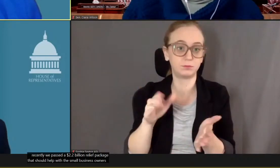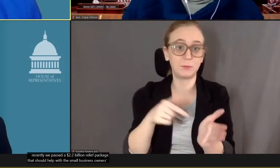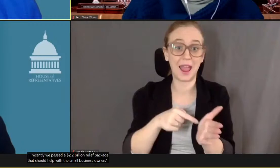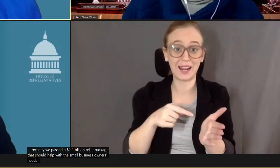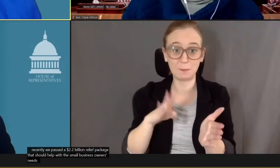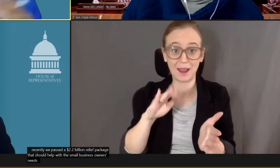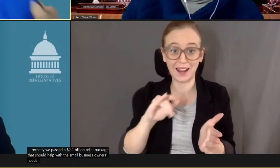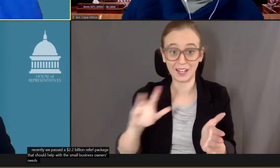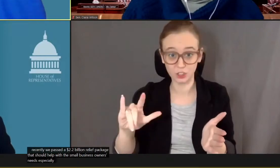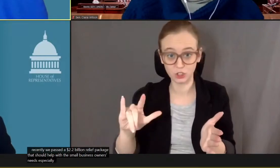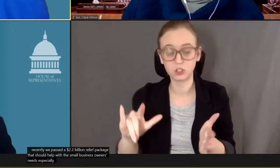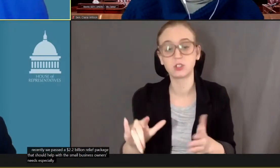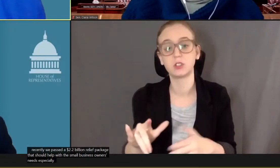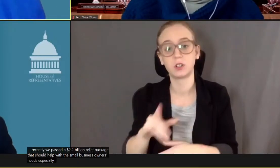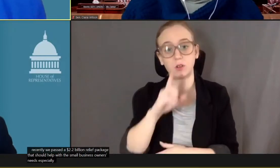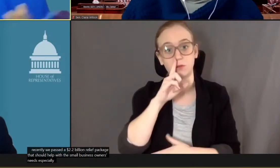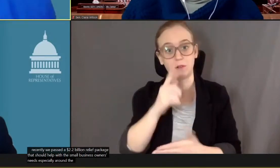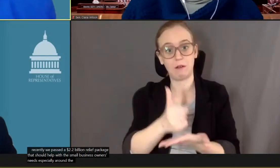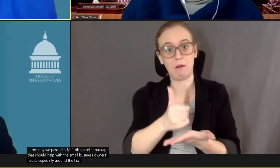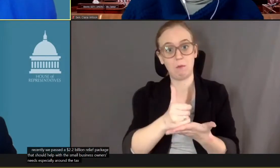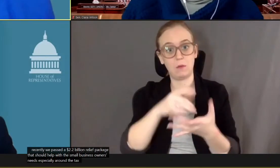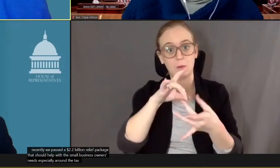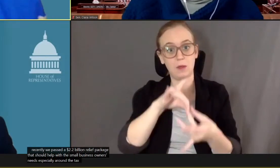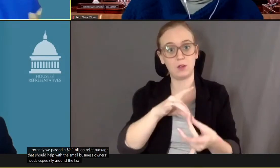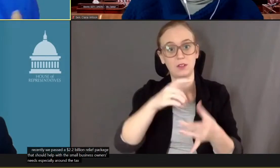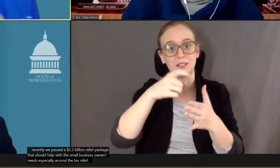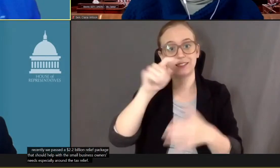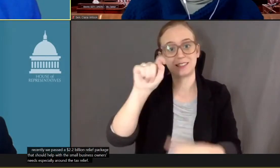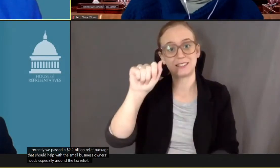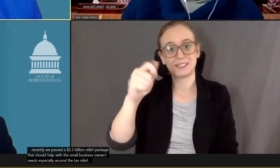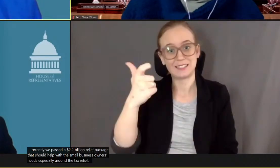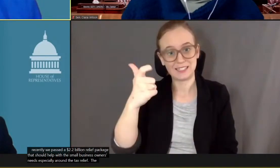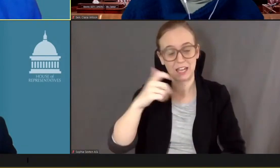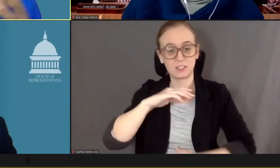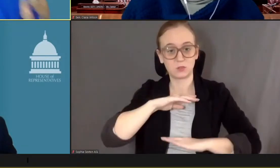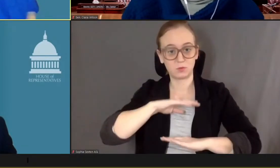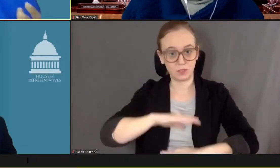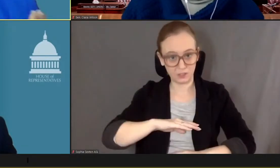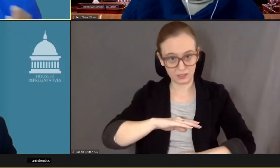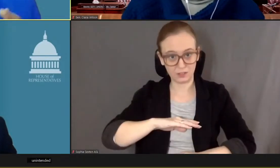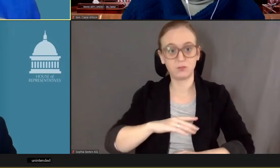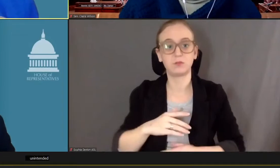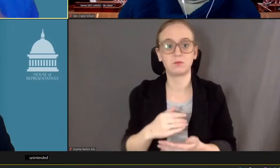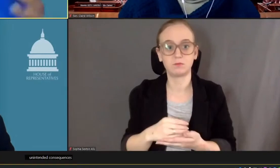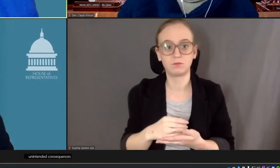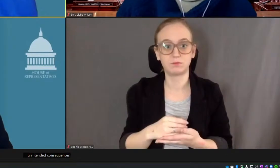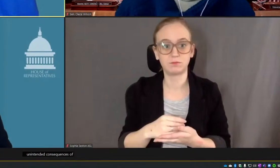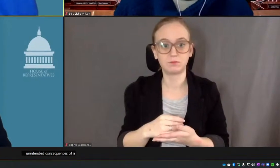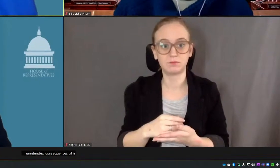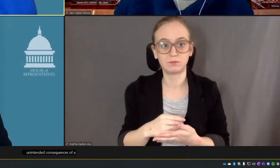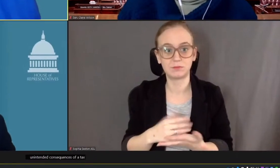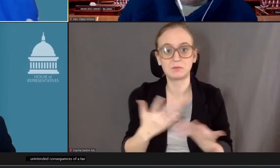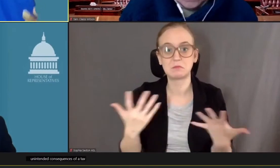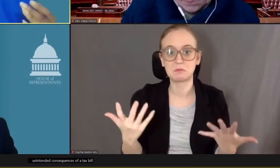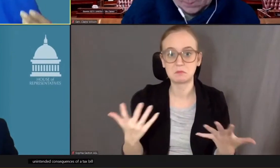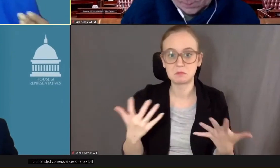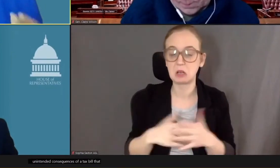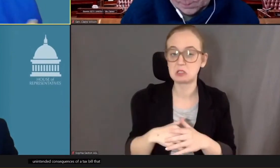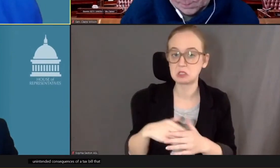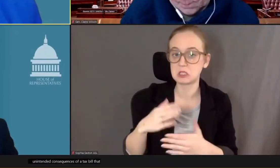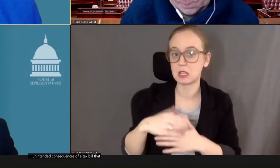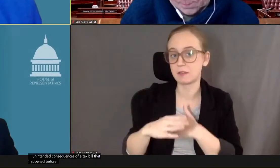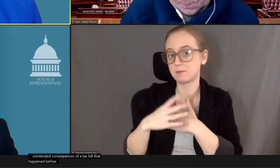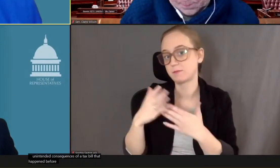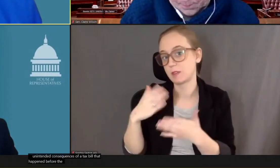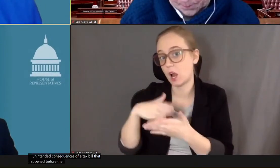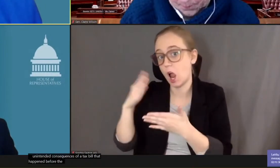the tax relief, the unintended consequences of a tax bill that happened before the pandemic. And we're